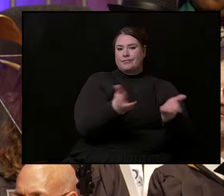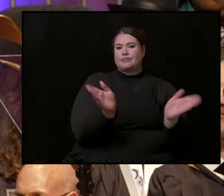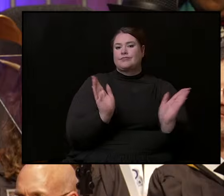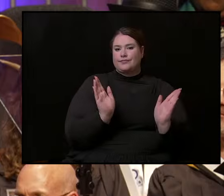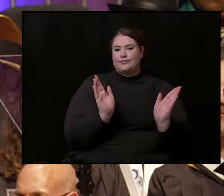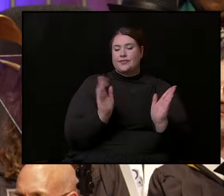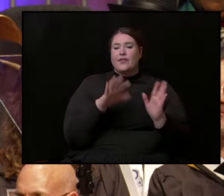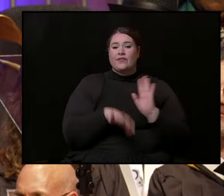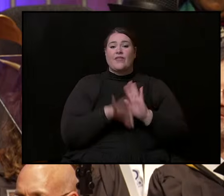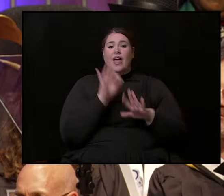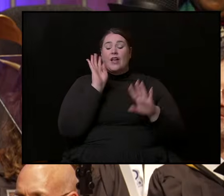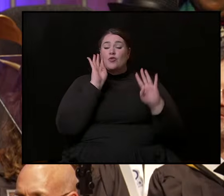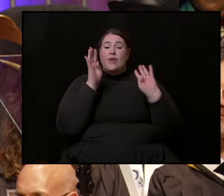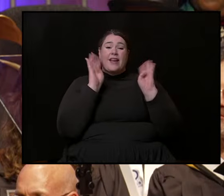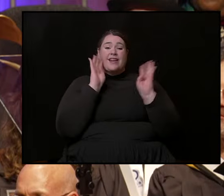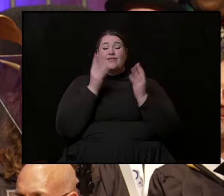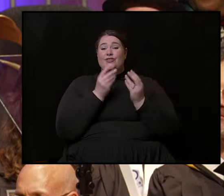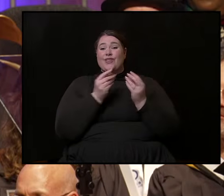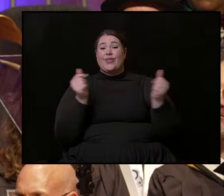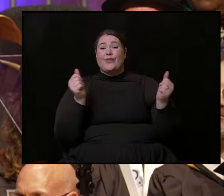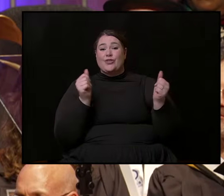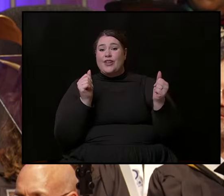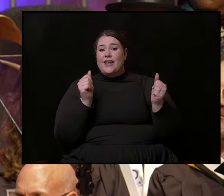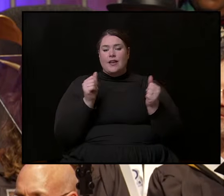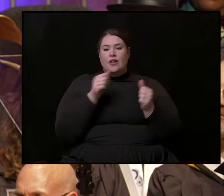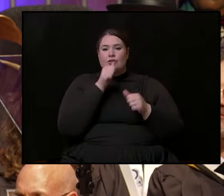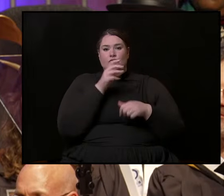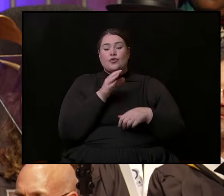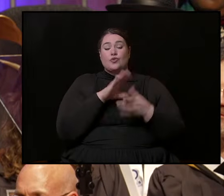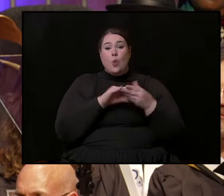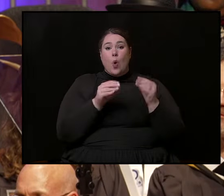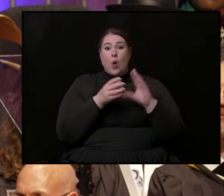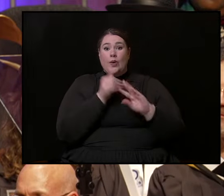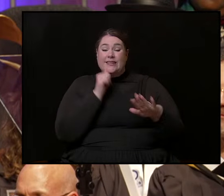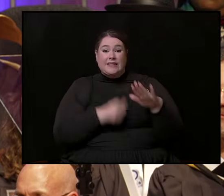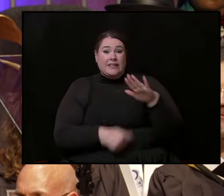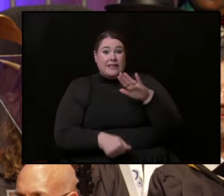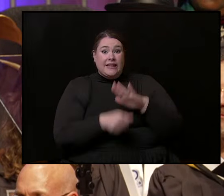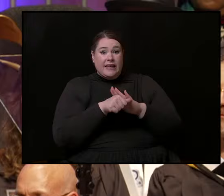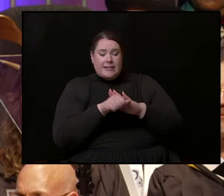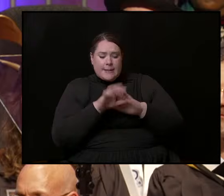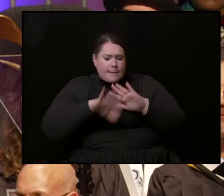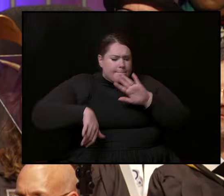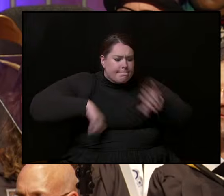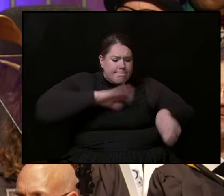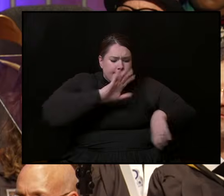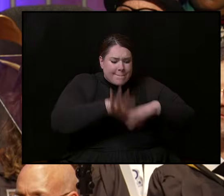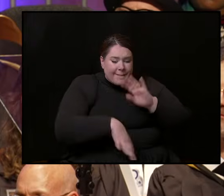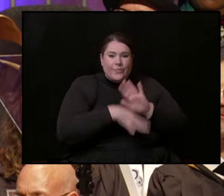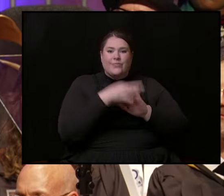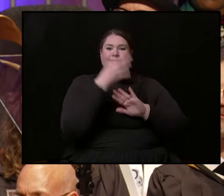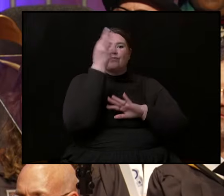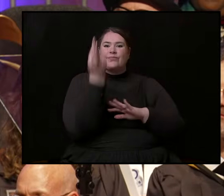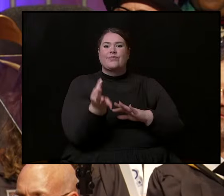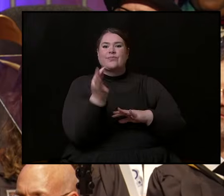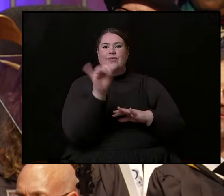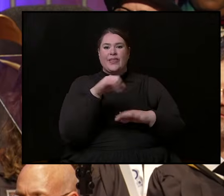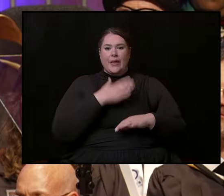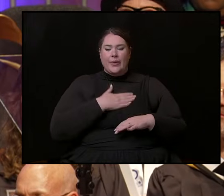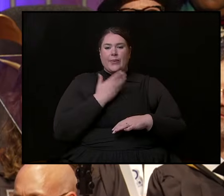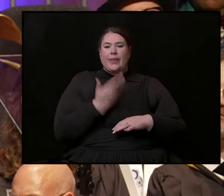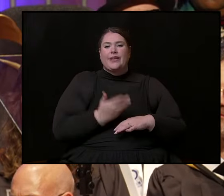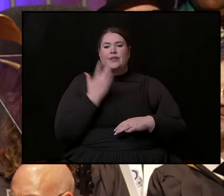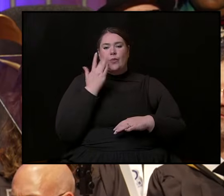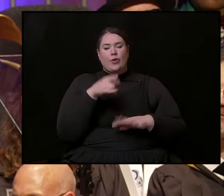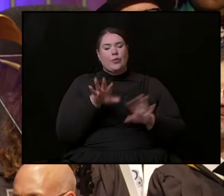solutions or unearth the stories that have been hidden from view. This willingness is why you are critical to